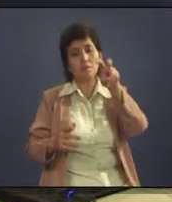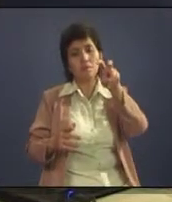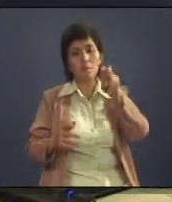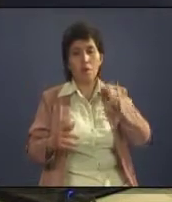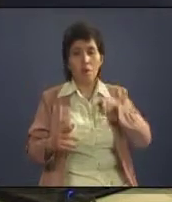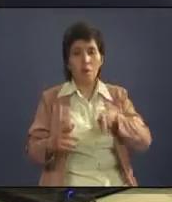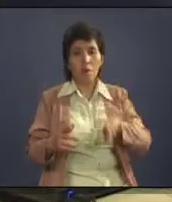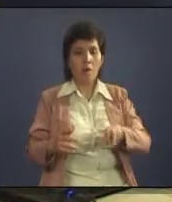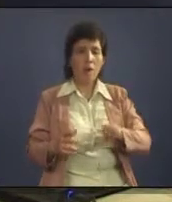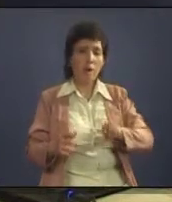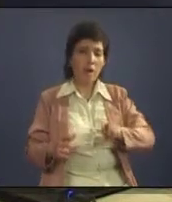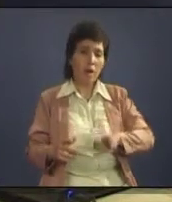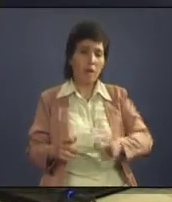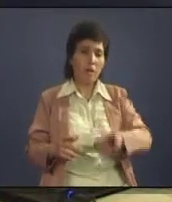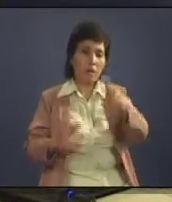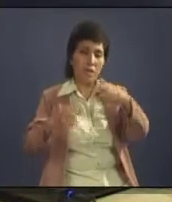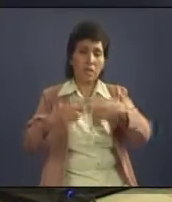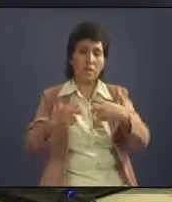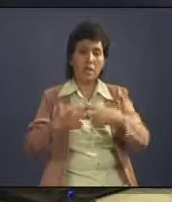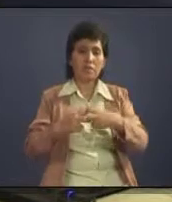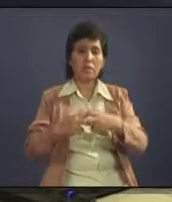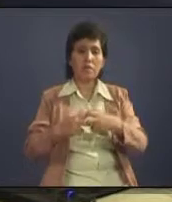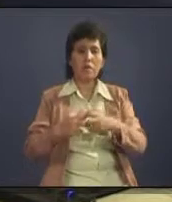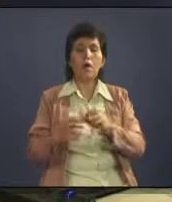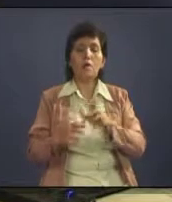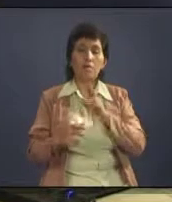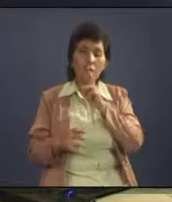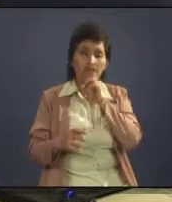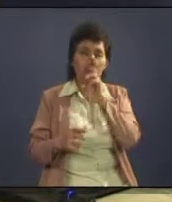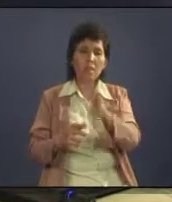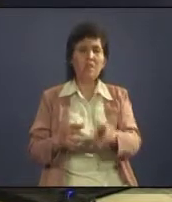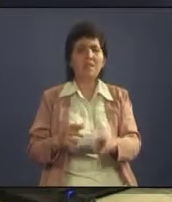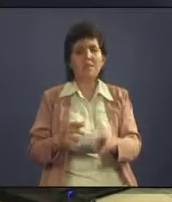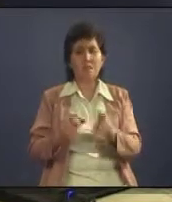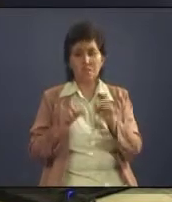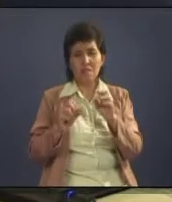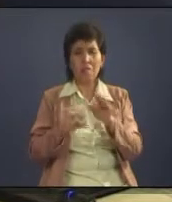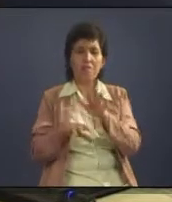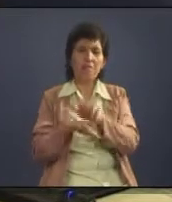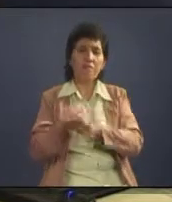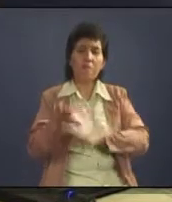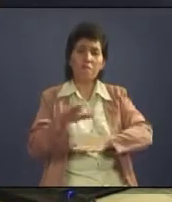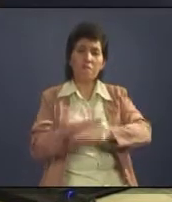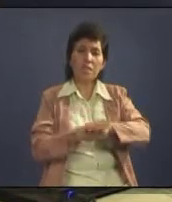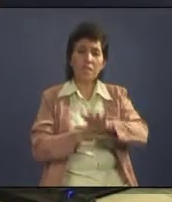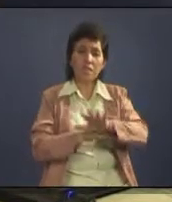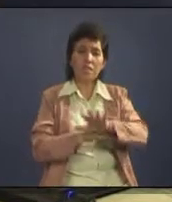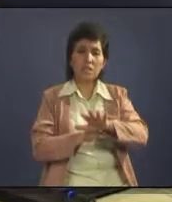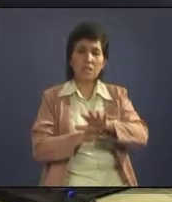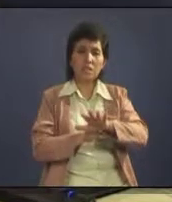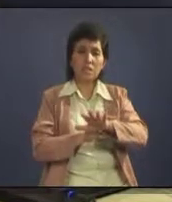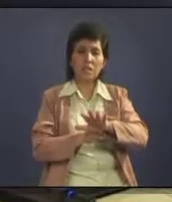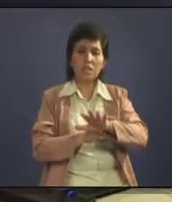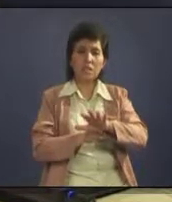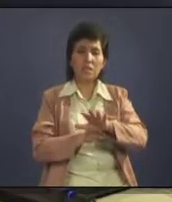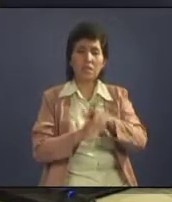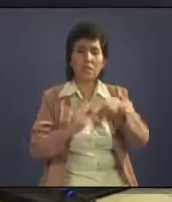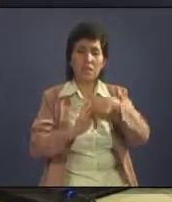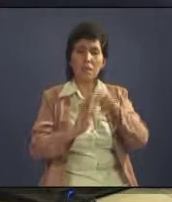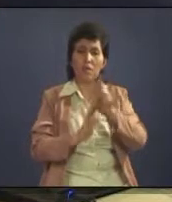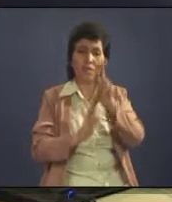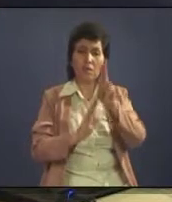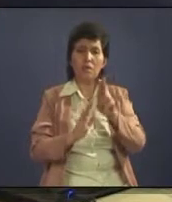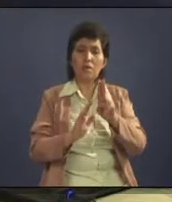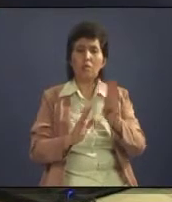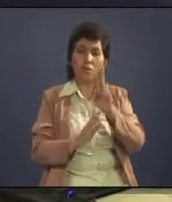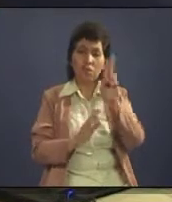the elevator. Okay, are they really disabled friendly? Disabled friendly means by does